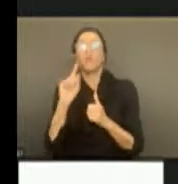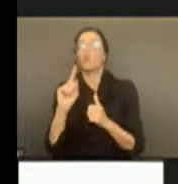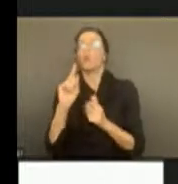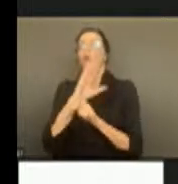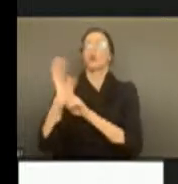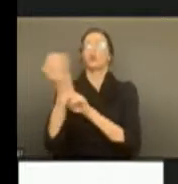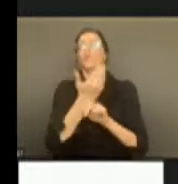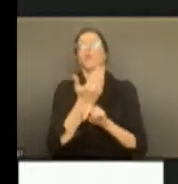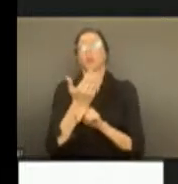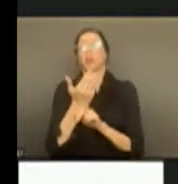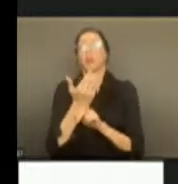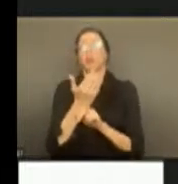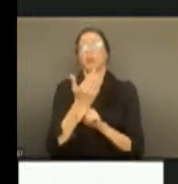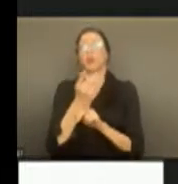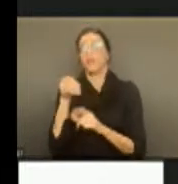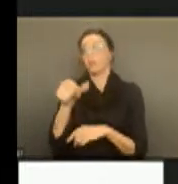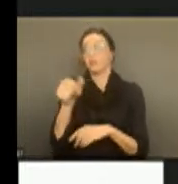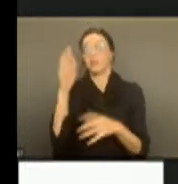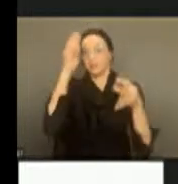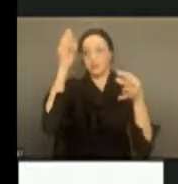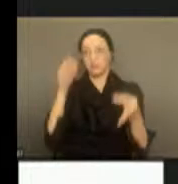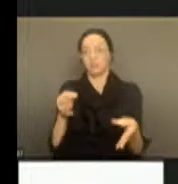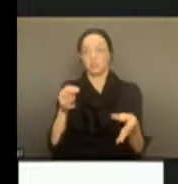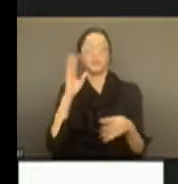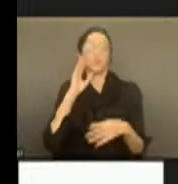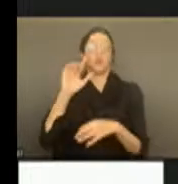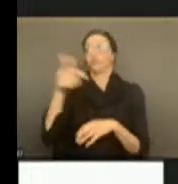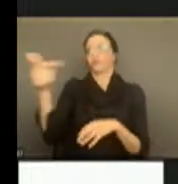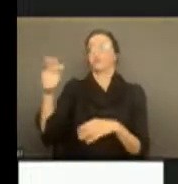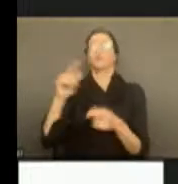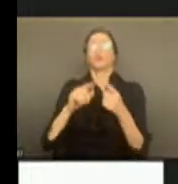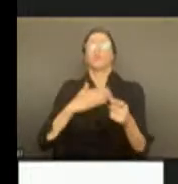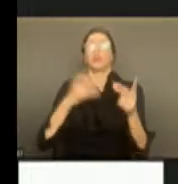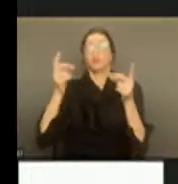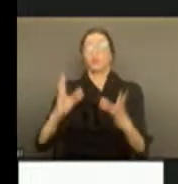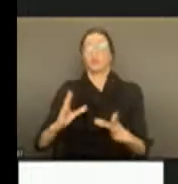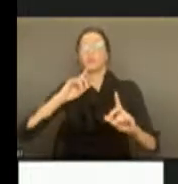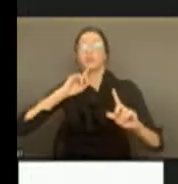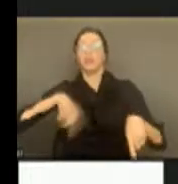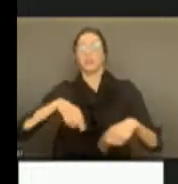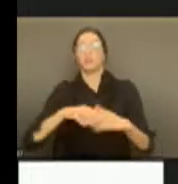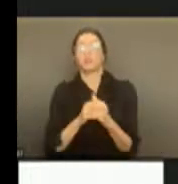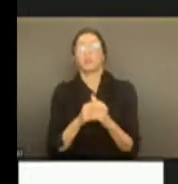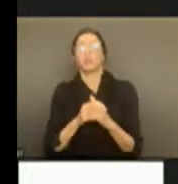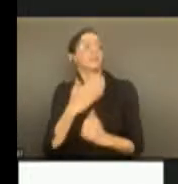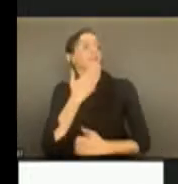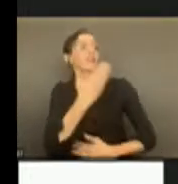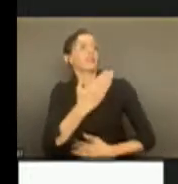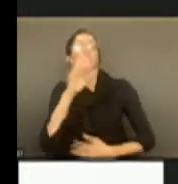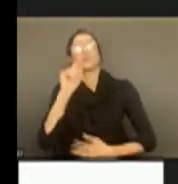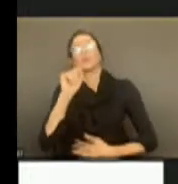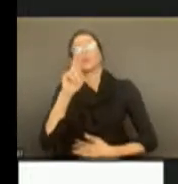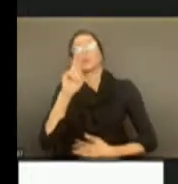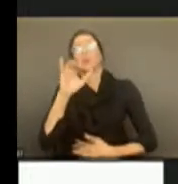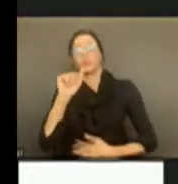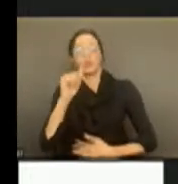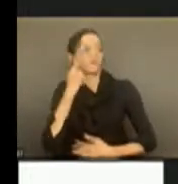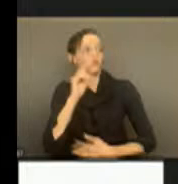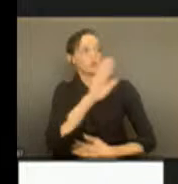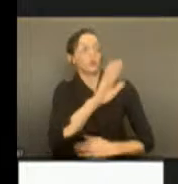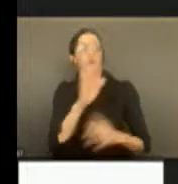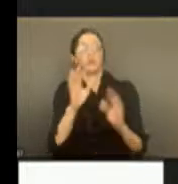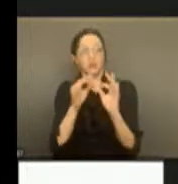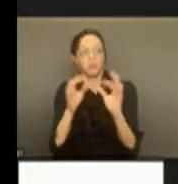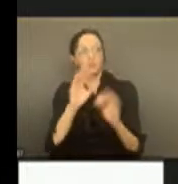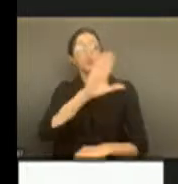address. Thank you, Trisha, for your question, your comments. As we're developing the budget for next year,